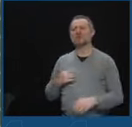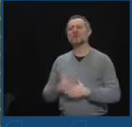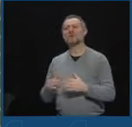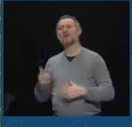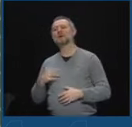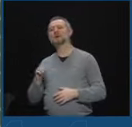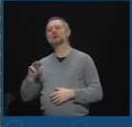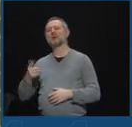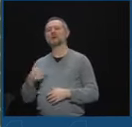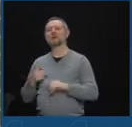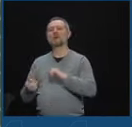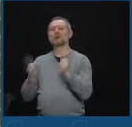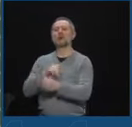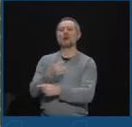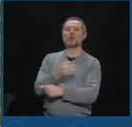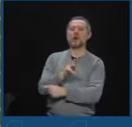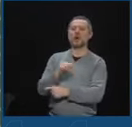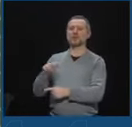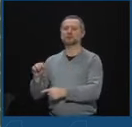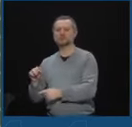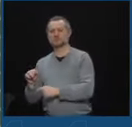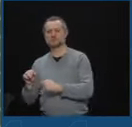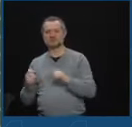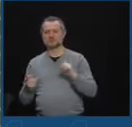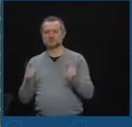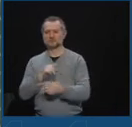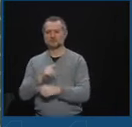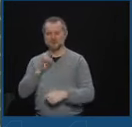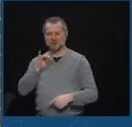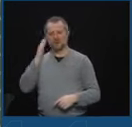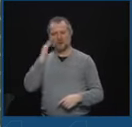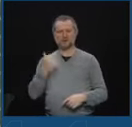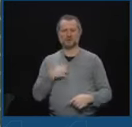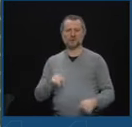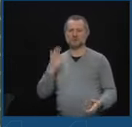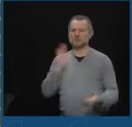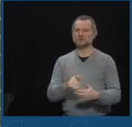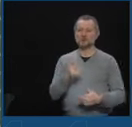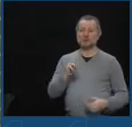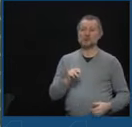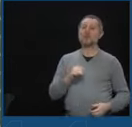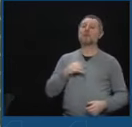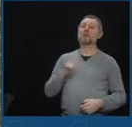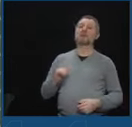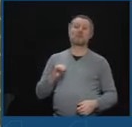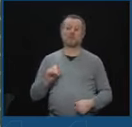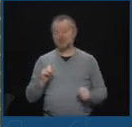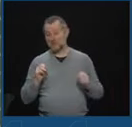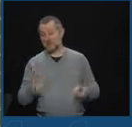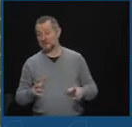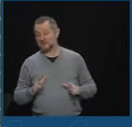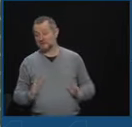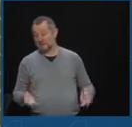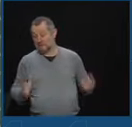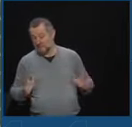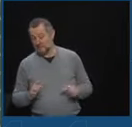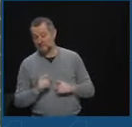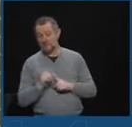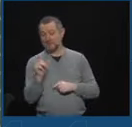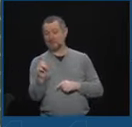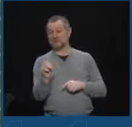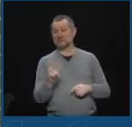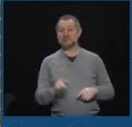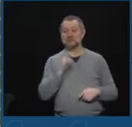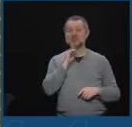backwards because we're reversing the trend of gun violence. I'm like, all right, That works. Or